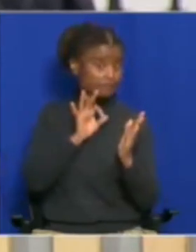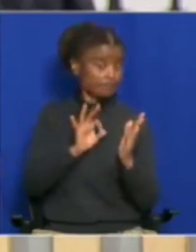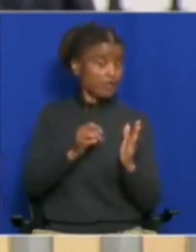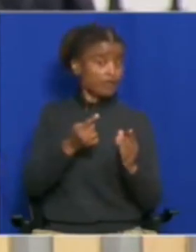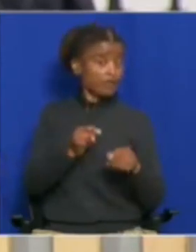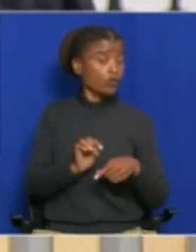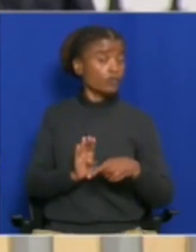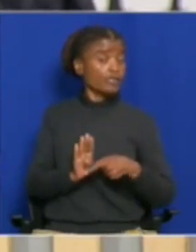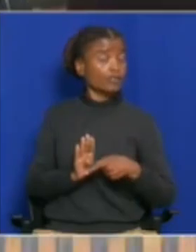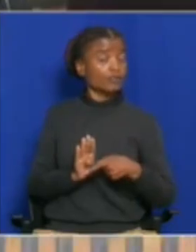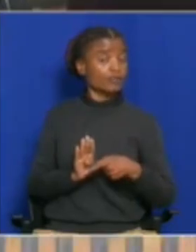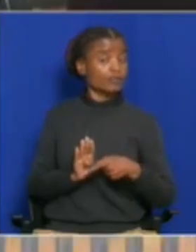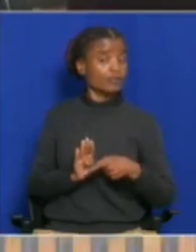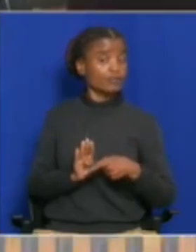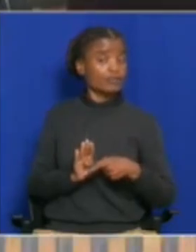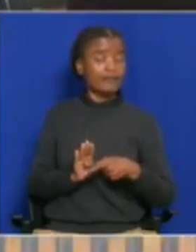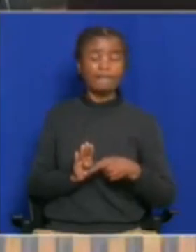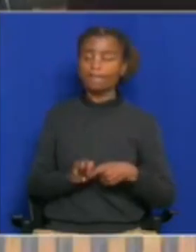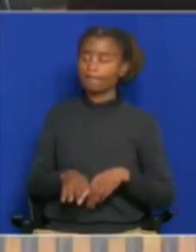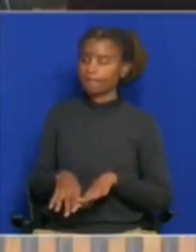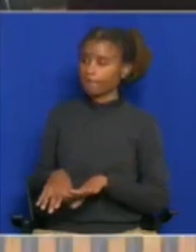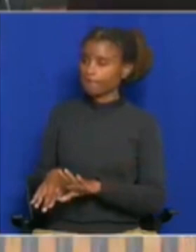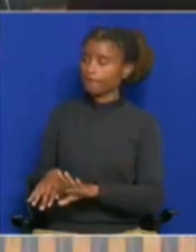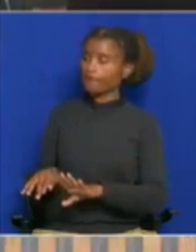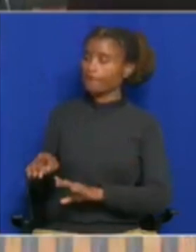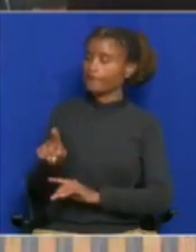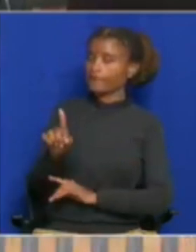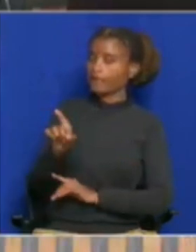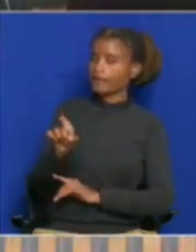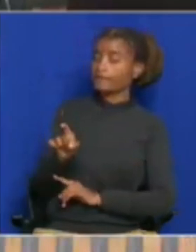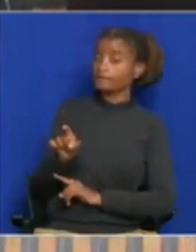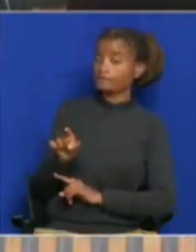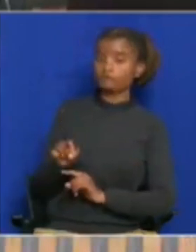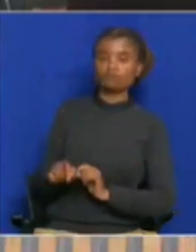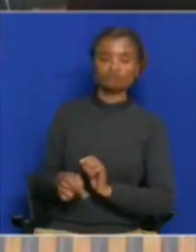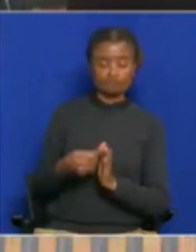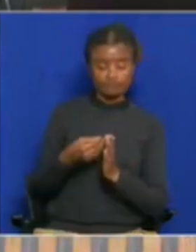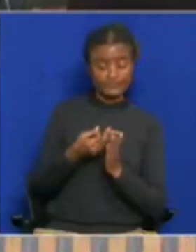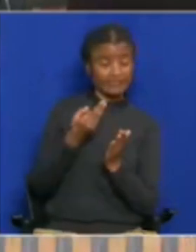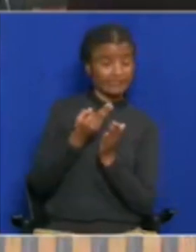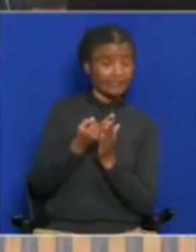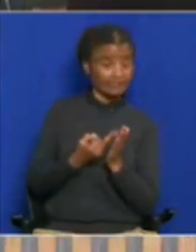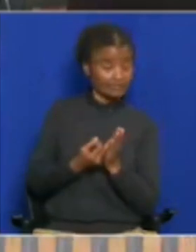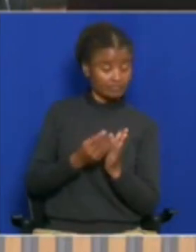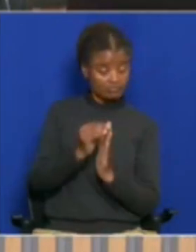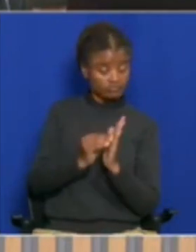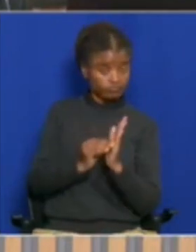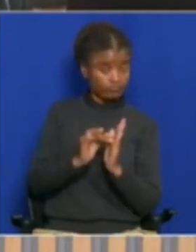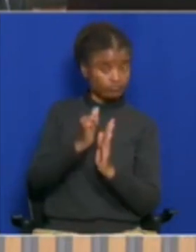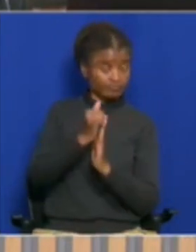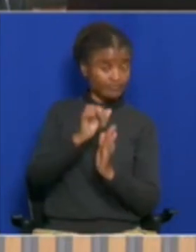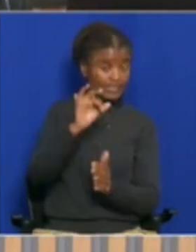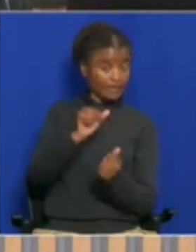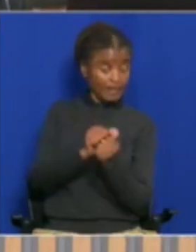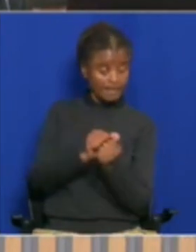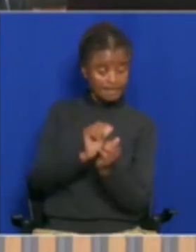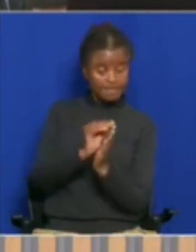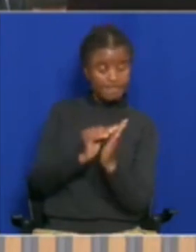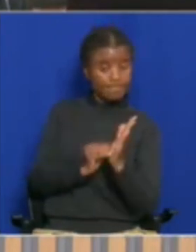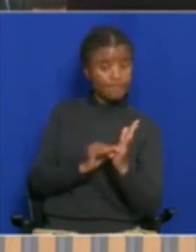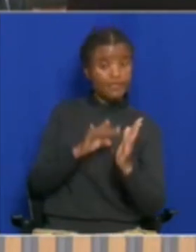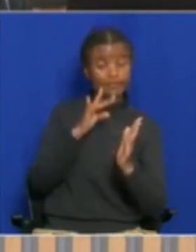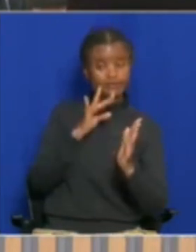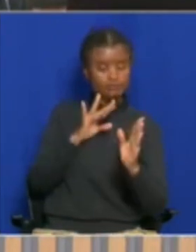there a sufficient factual substratum to satisfy B of